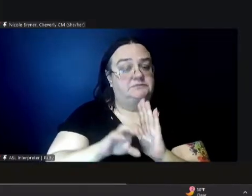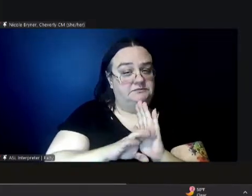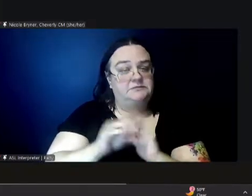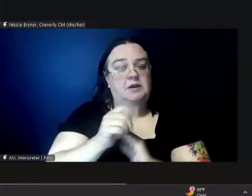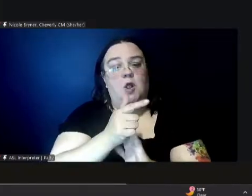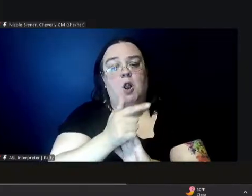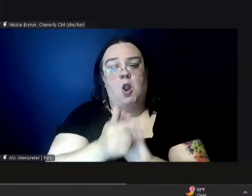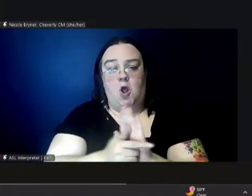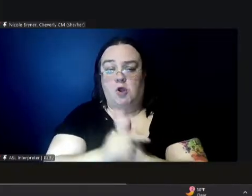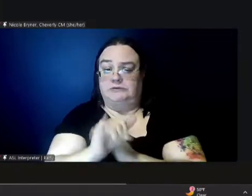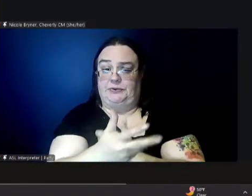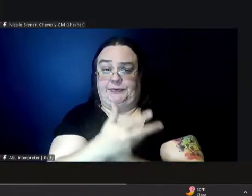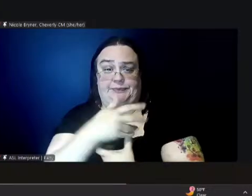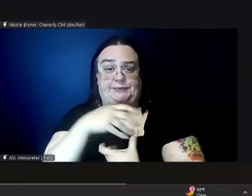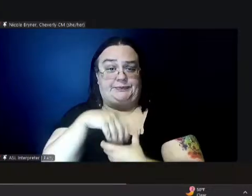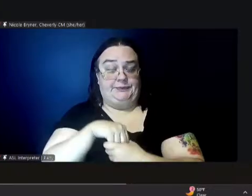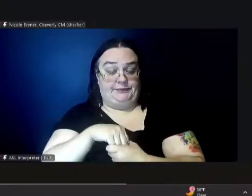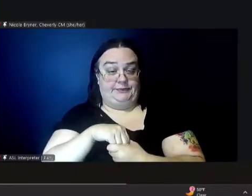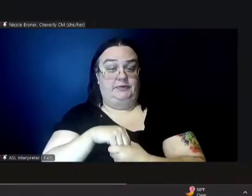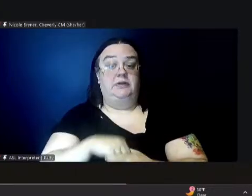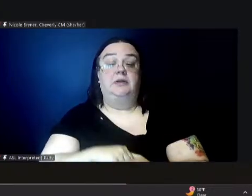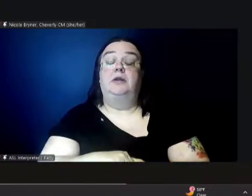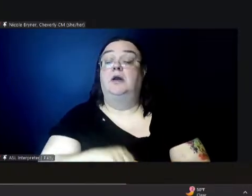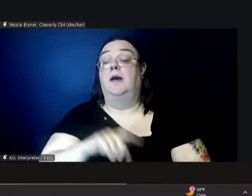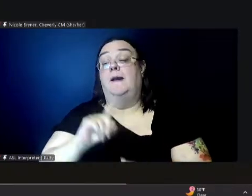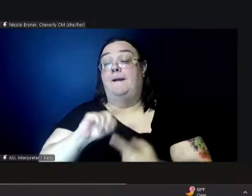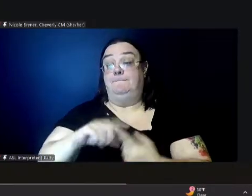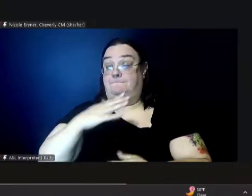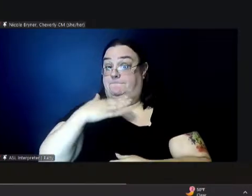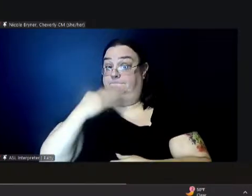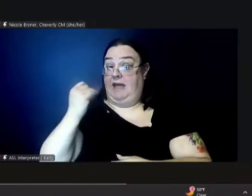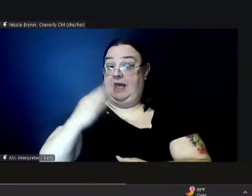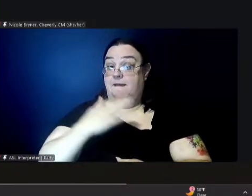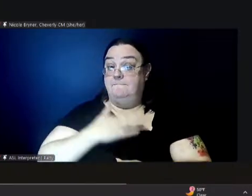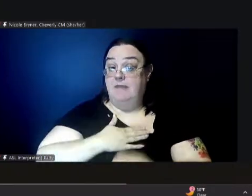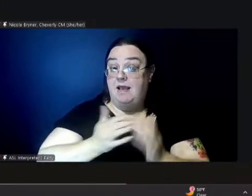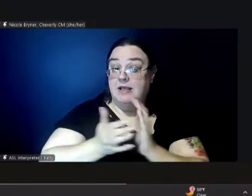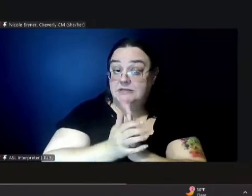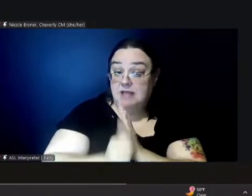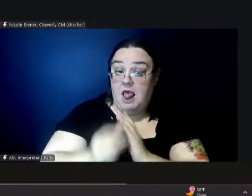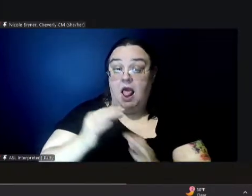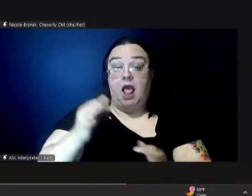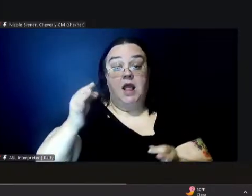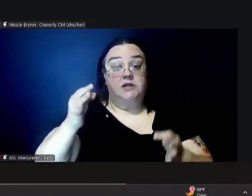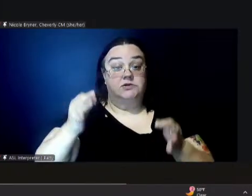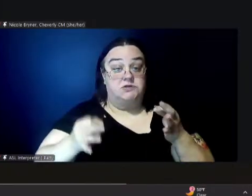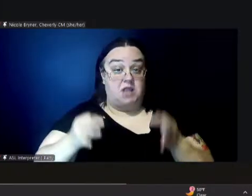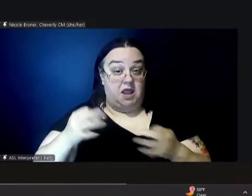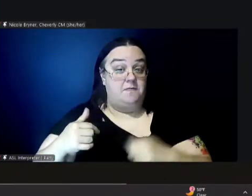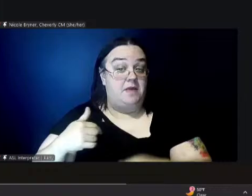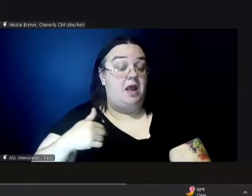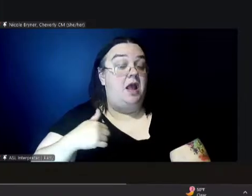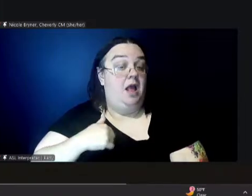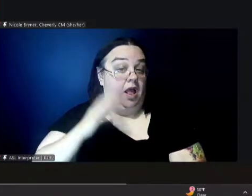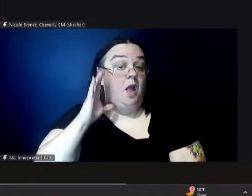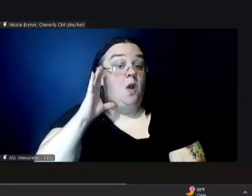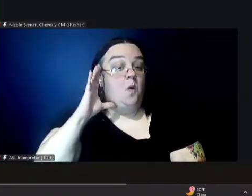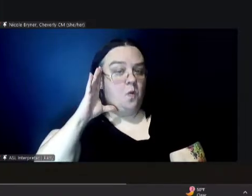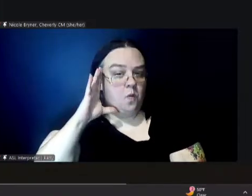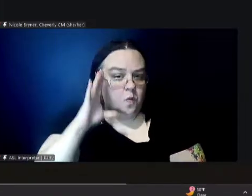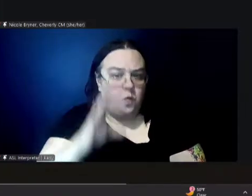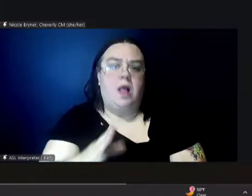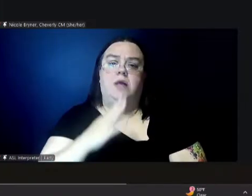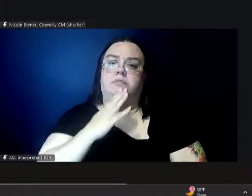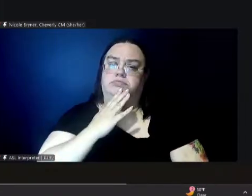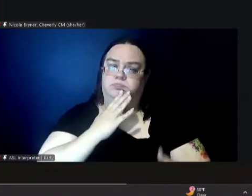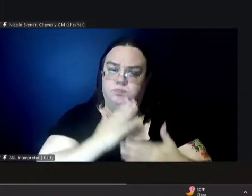laws thereof. I will, to the best of my skill and judgment, I will, to the best of my skills and judgment, diligently and